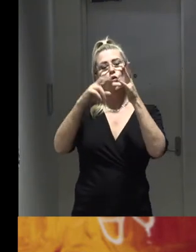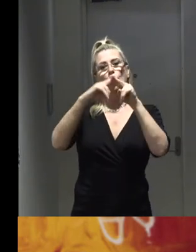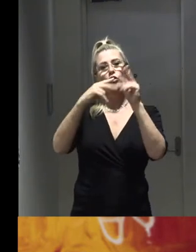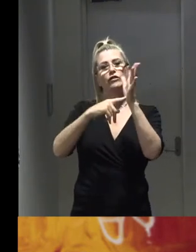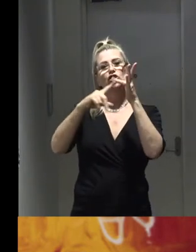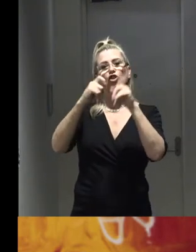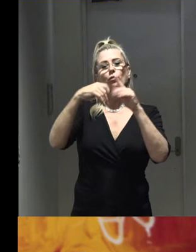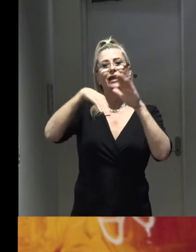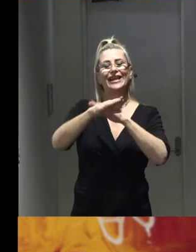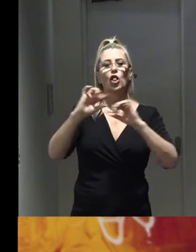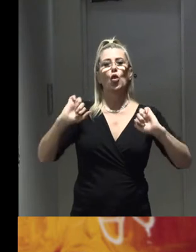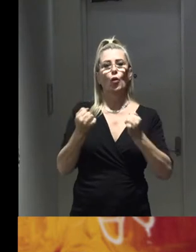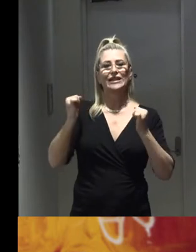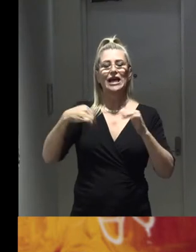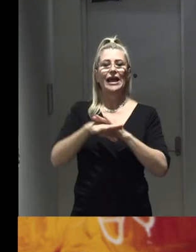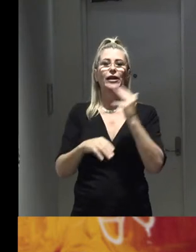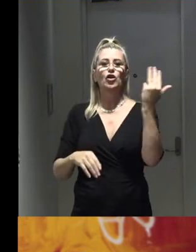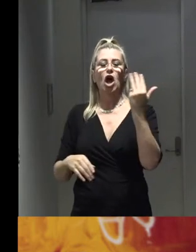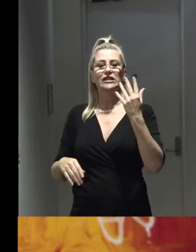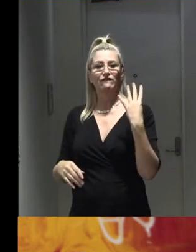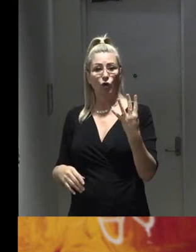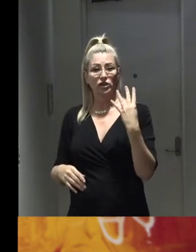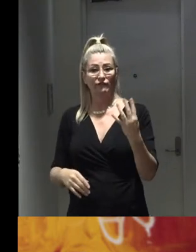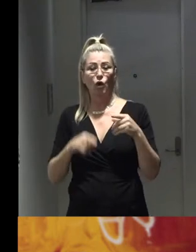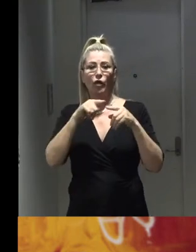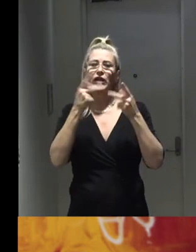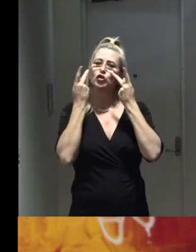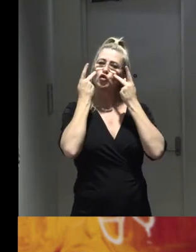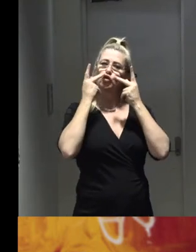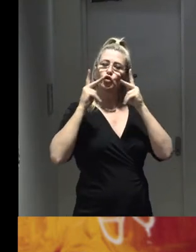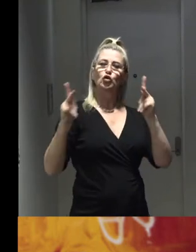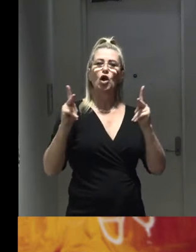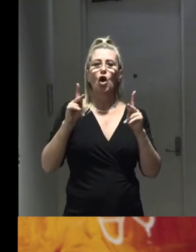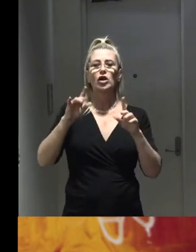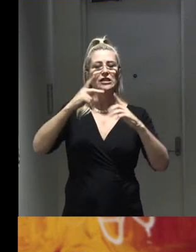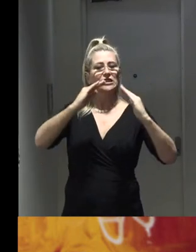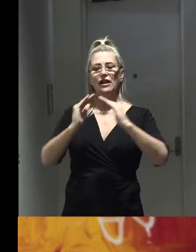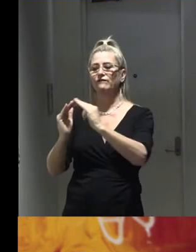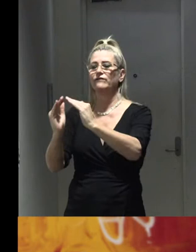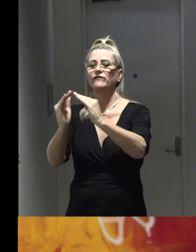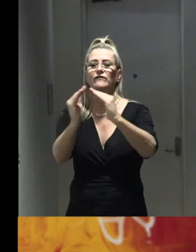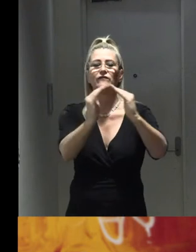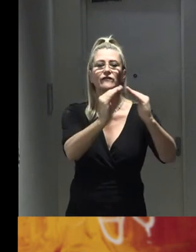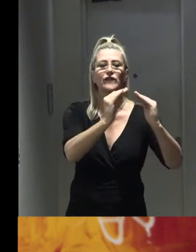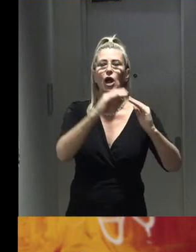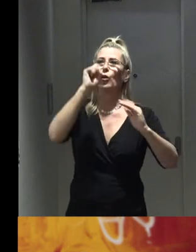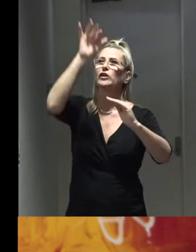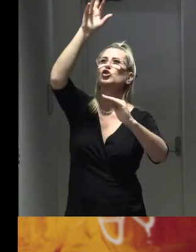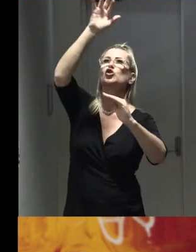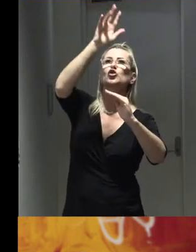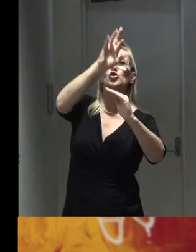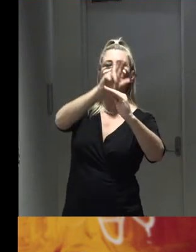Winter, 1944, depicts an idyllic, peaceful village setting with snow-capped